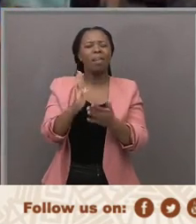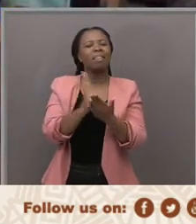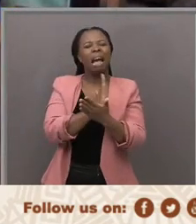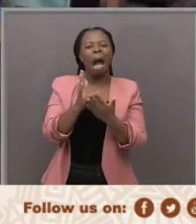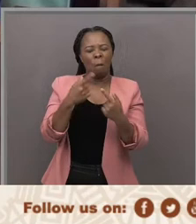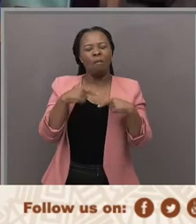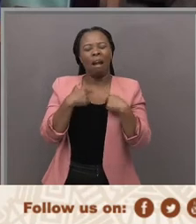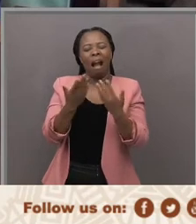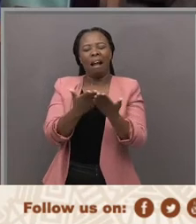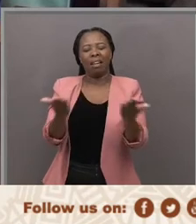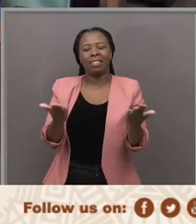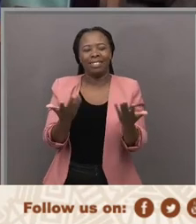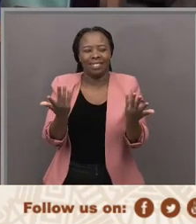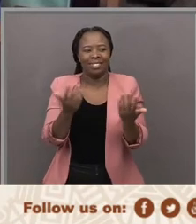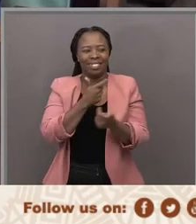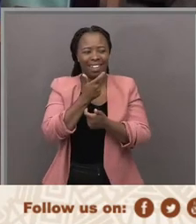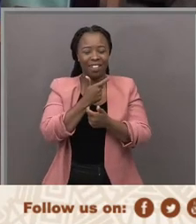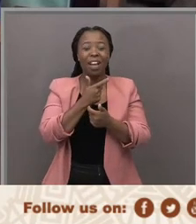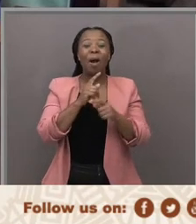but the